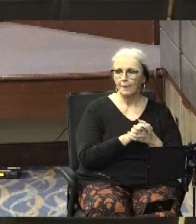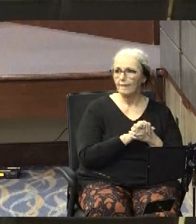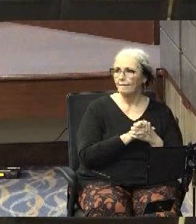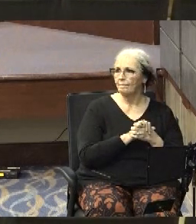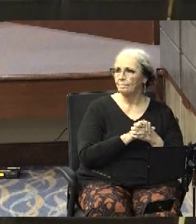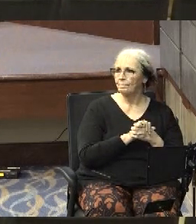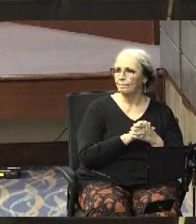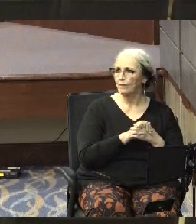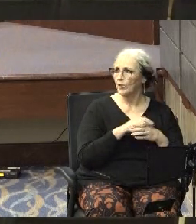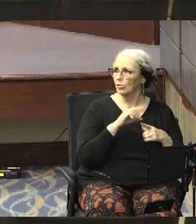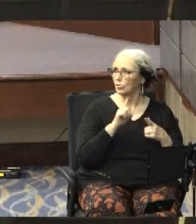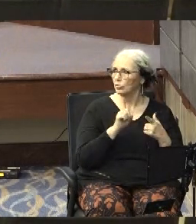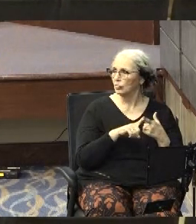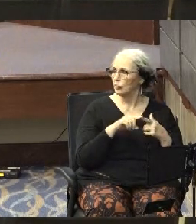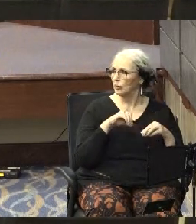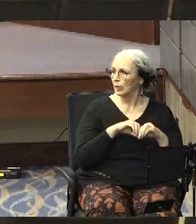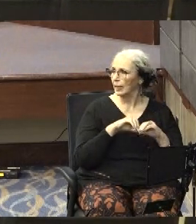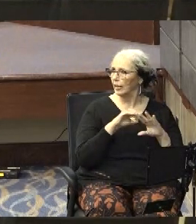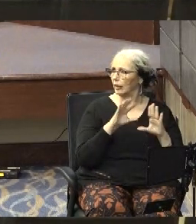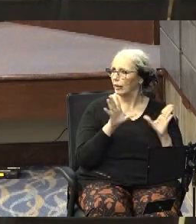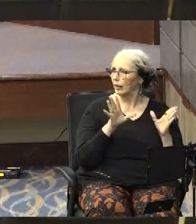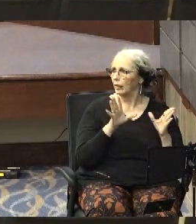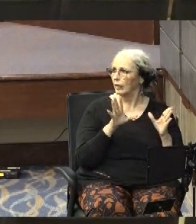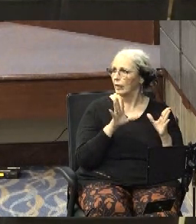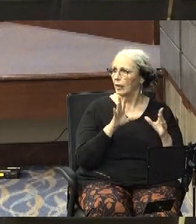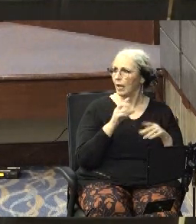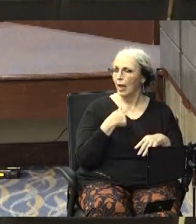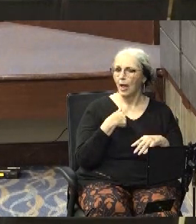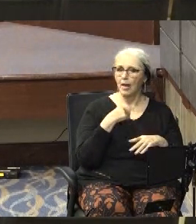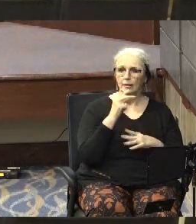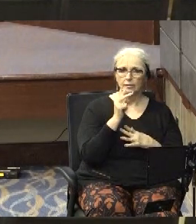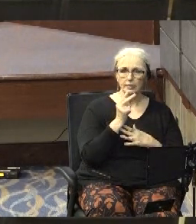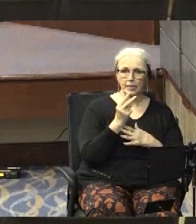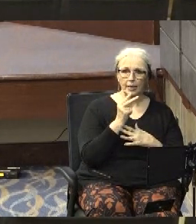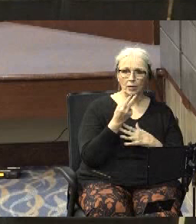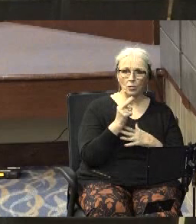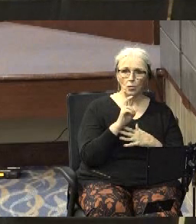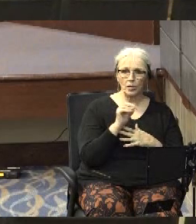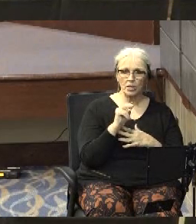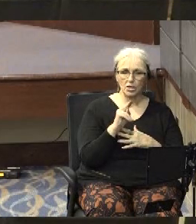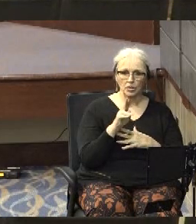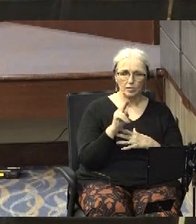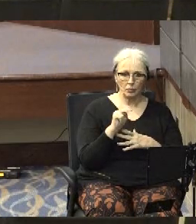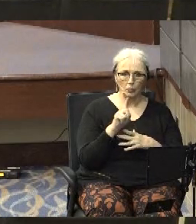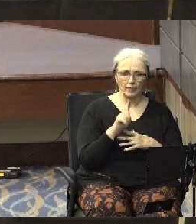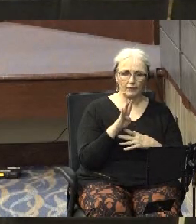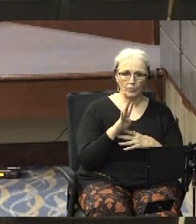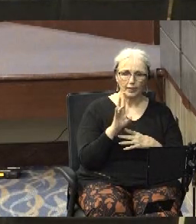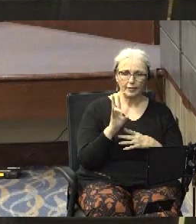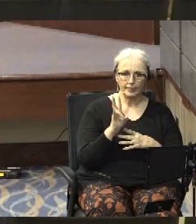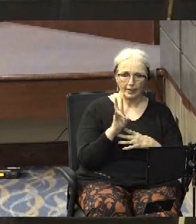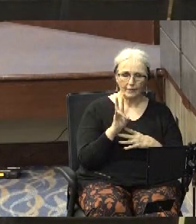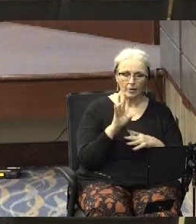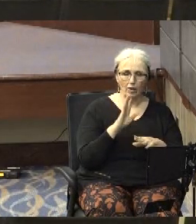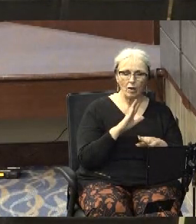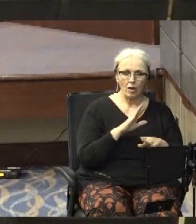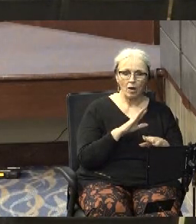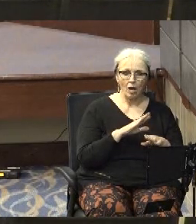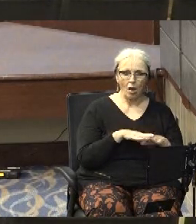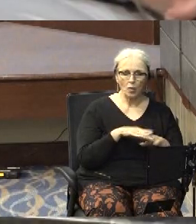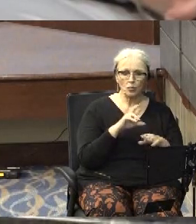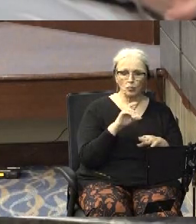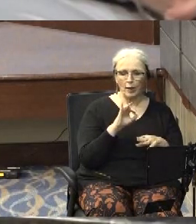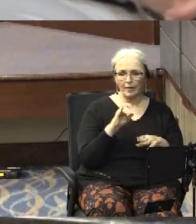Just for clarification, I am seconding resolution 147 on the